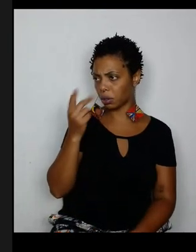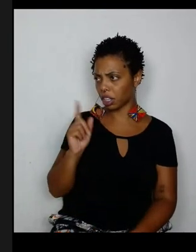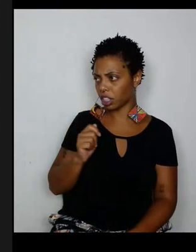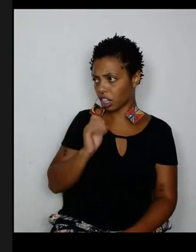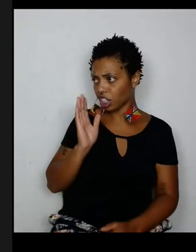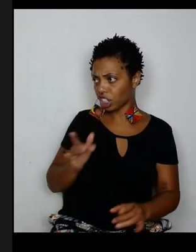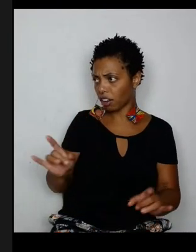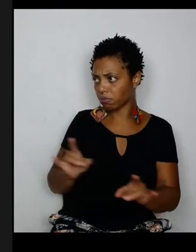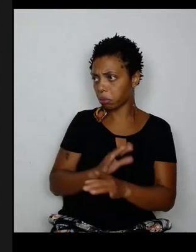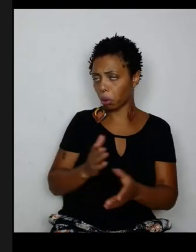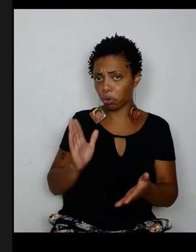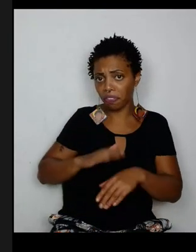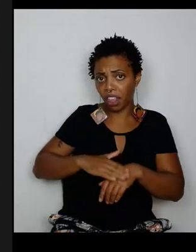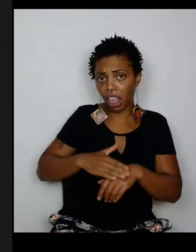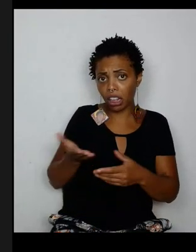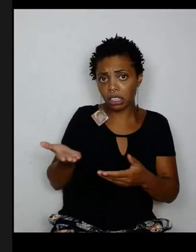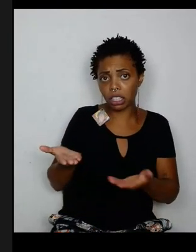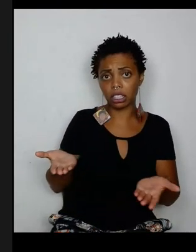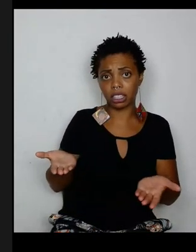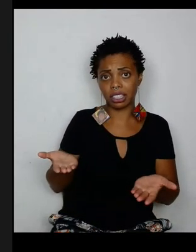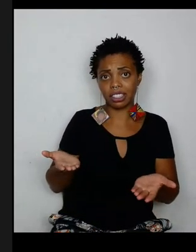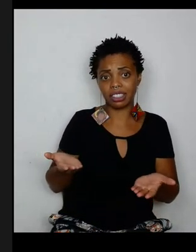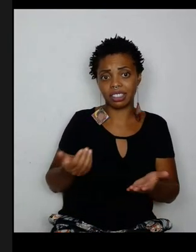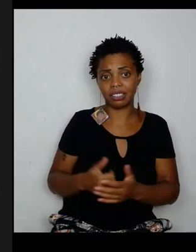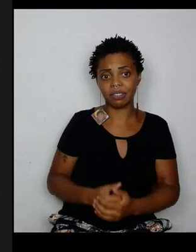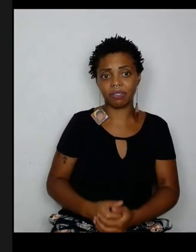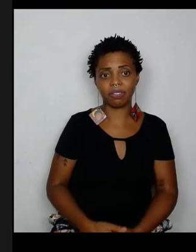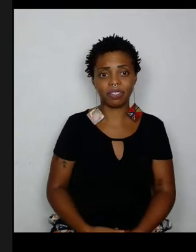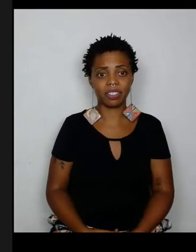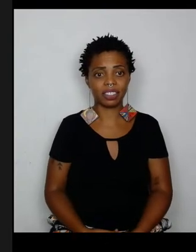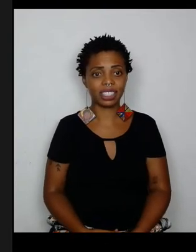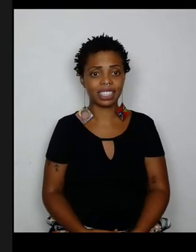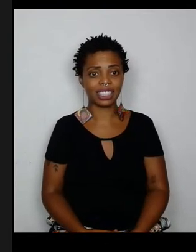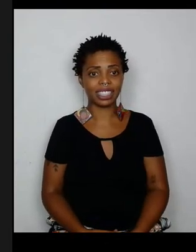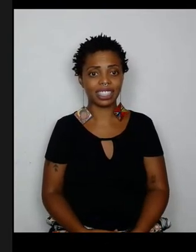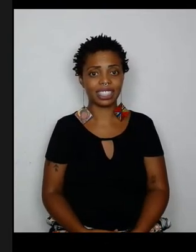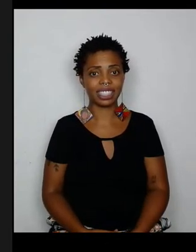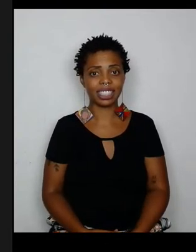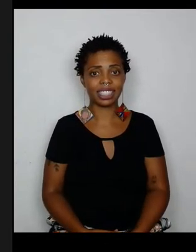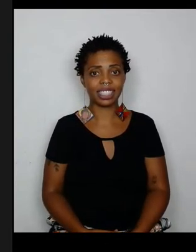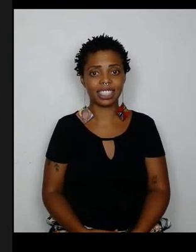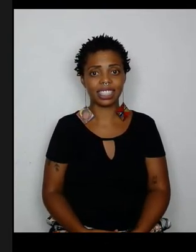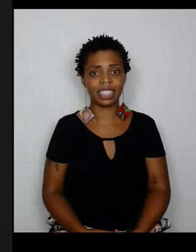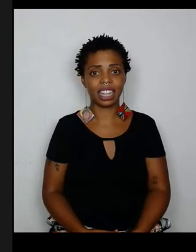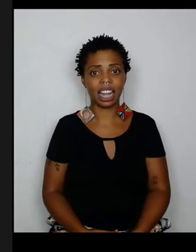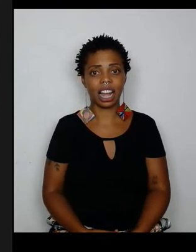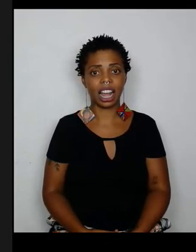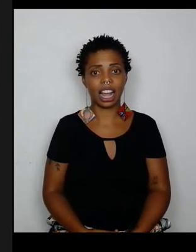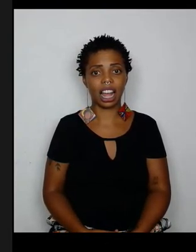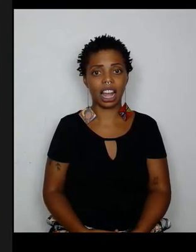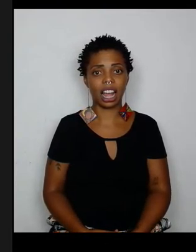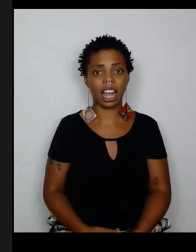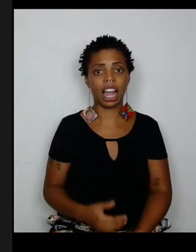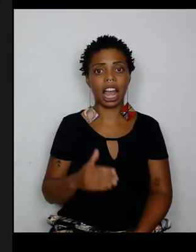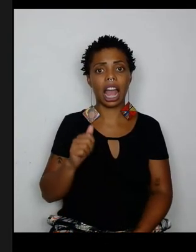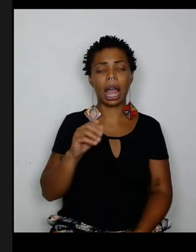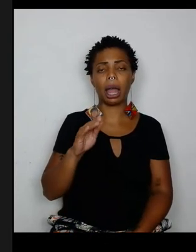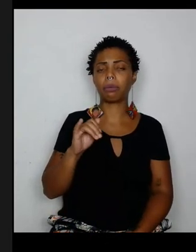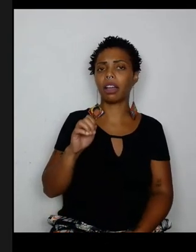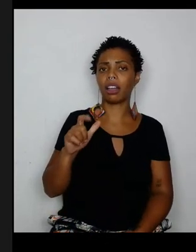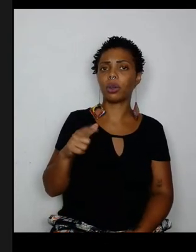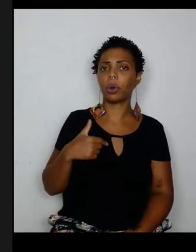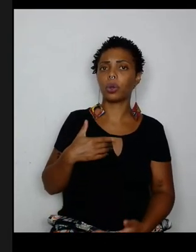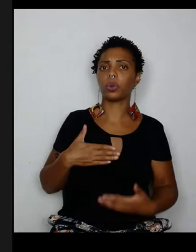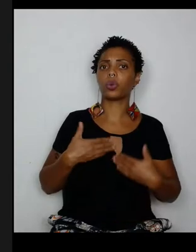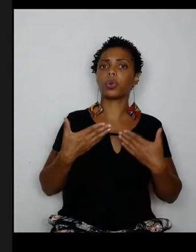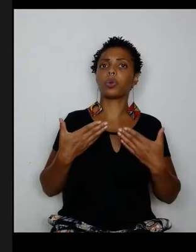um yes i'm sorry steven please hello um uh abigail i'm surprised now because he seemed to